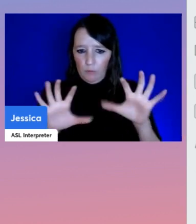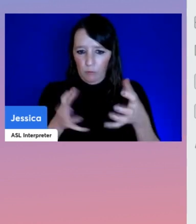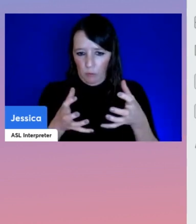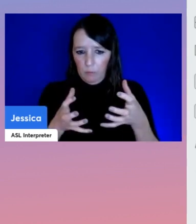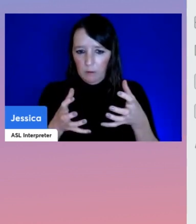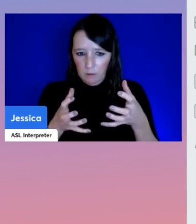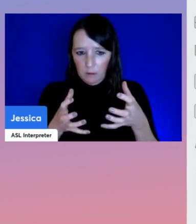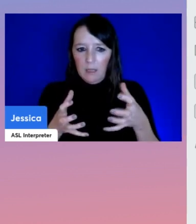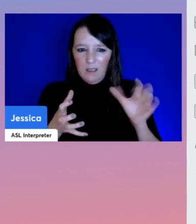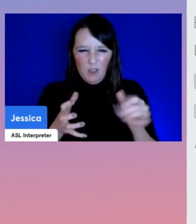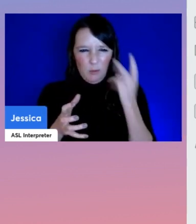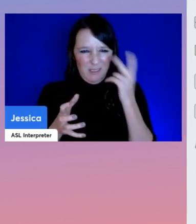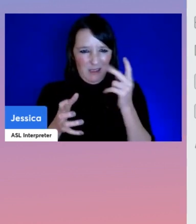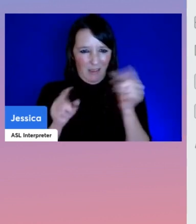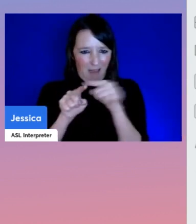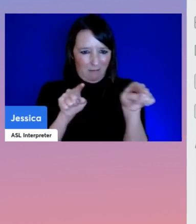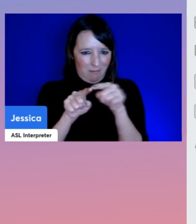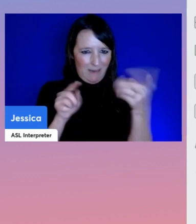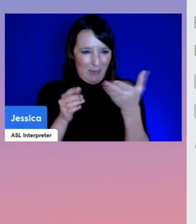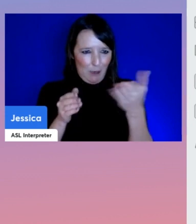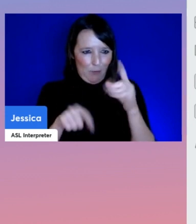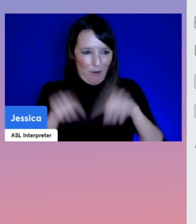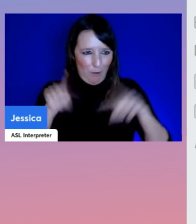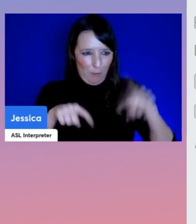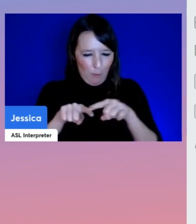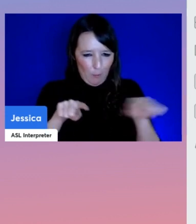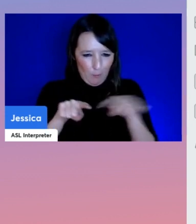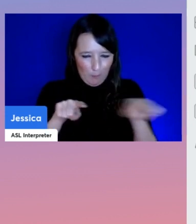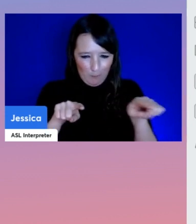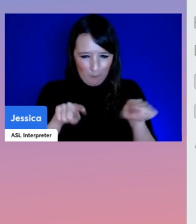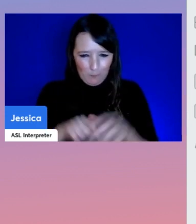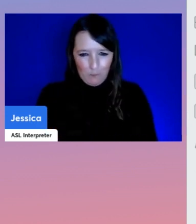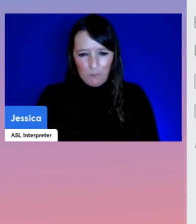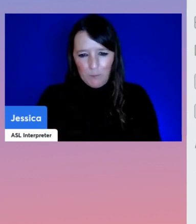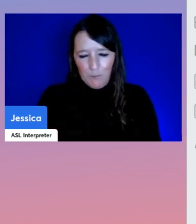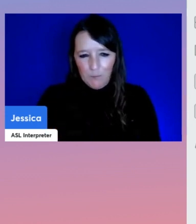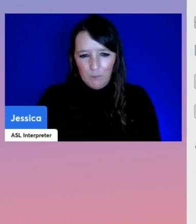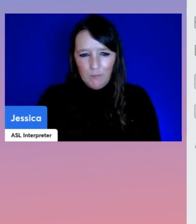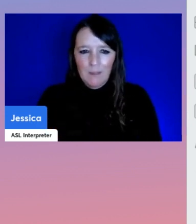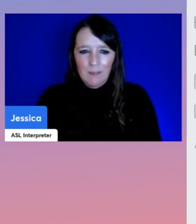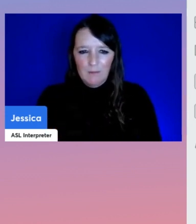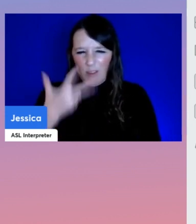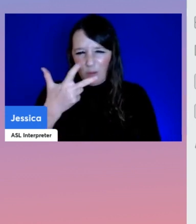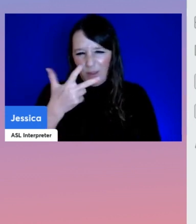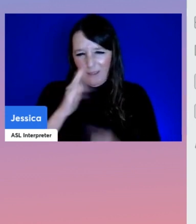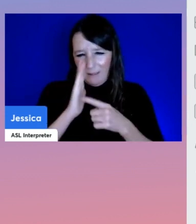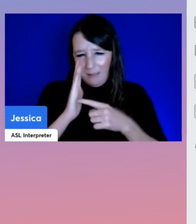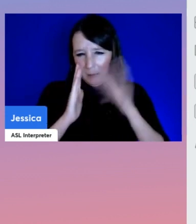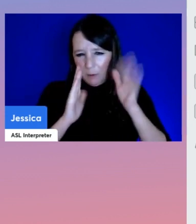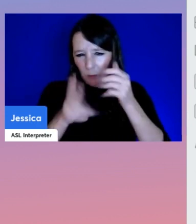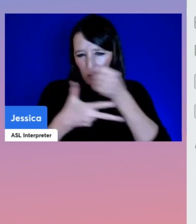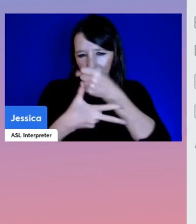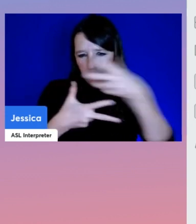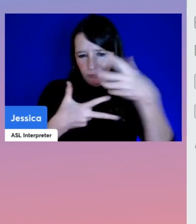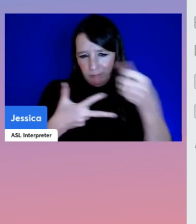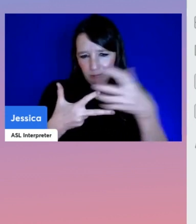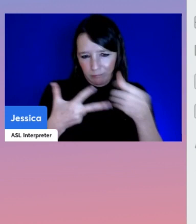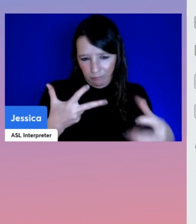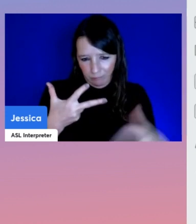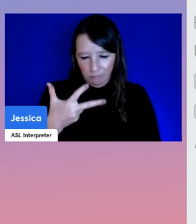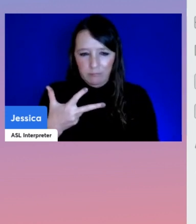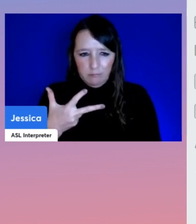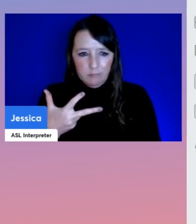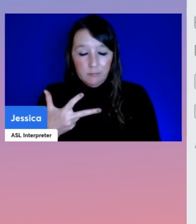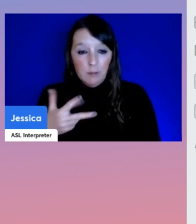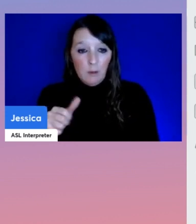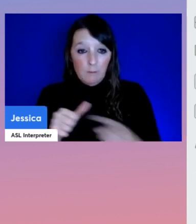a variable. So how to handle this? Let's look at 3 different examples in our tests. So first